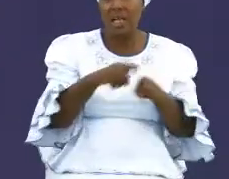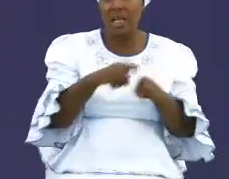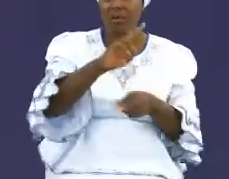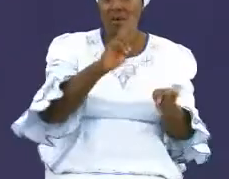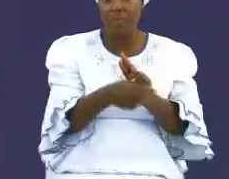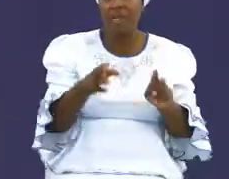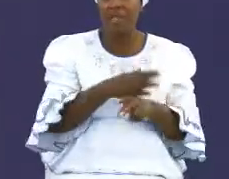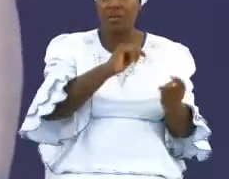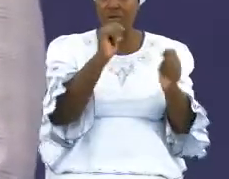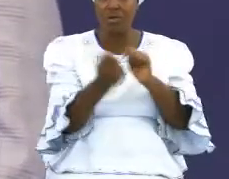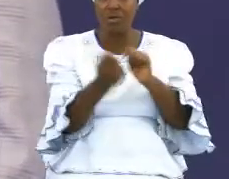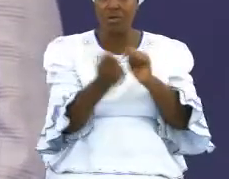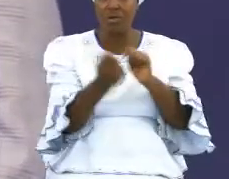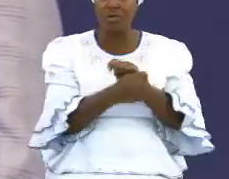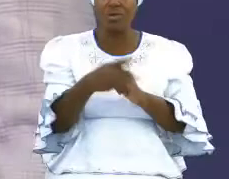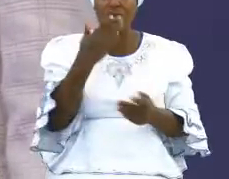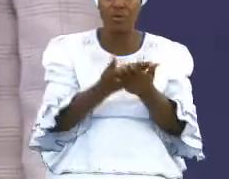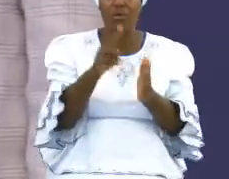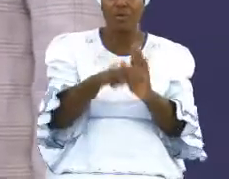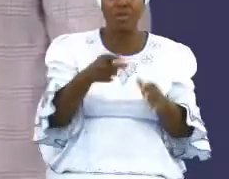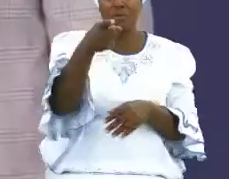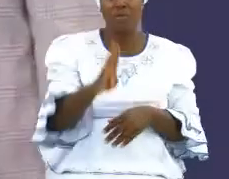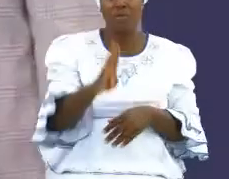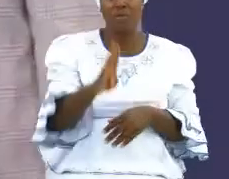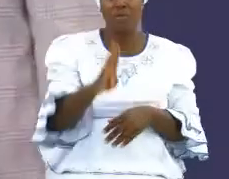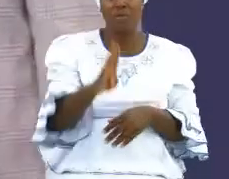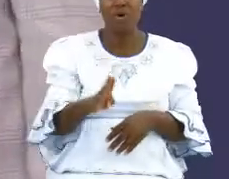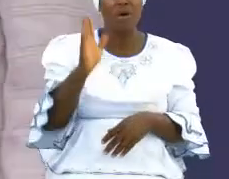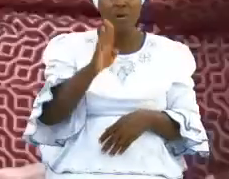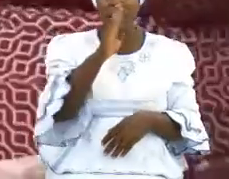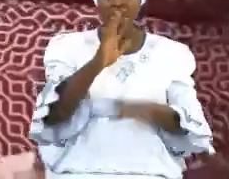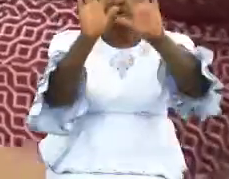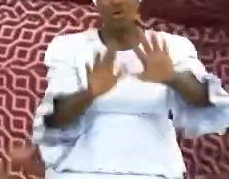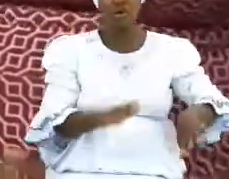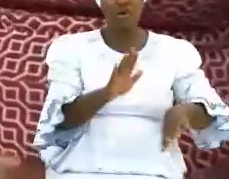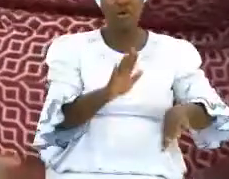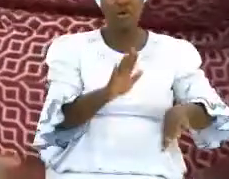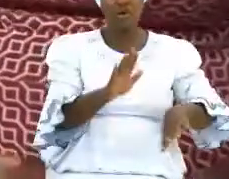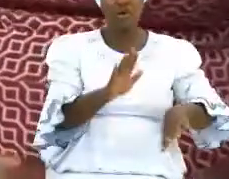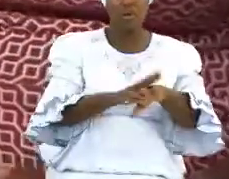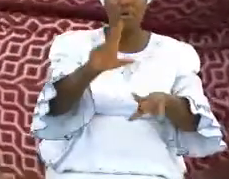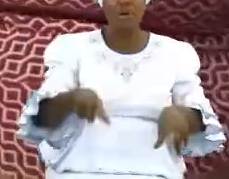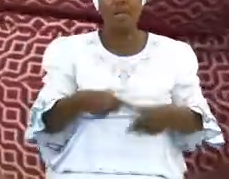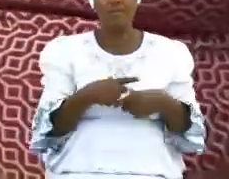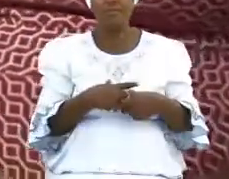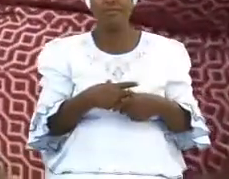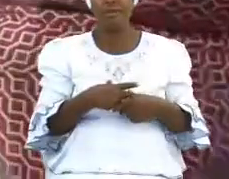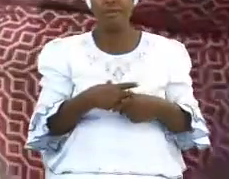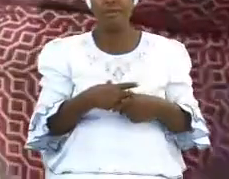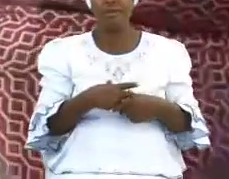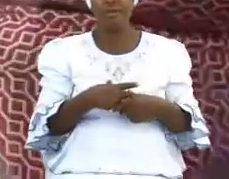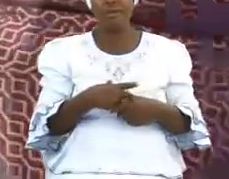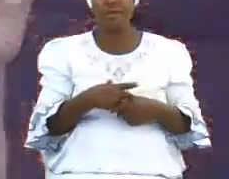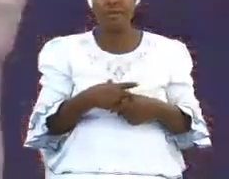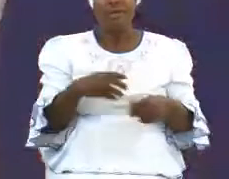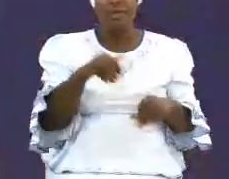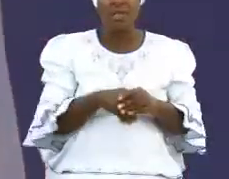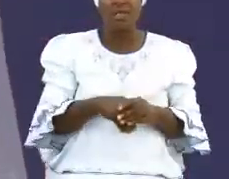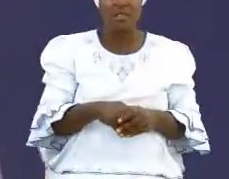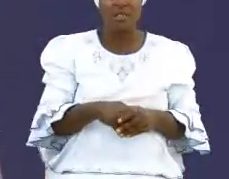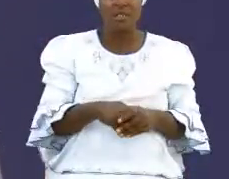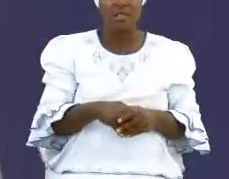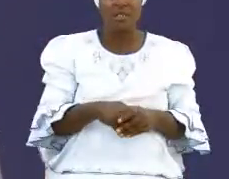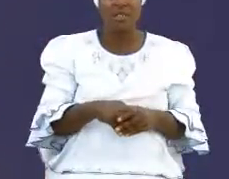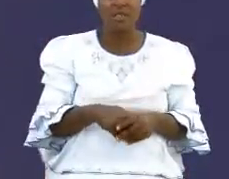turn, the goodness of God will be showered upon your life. Look at 2 Peter chapter